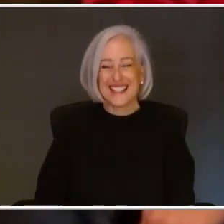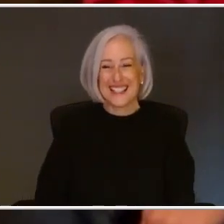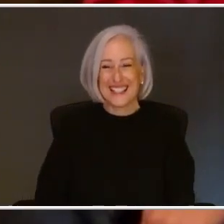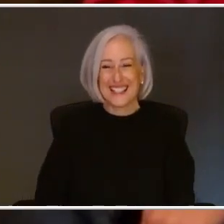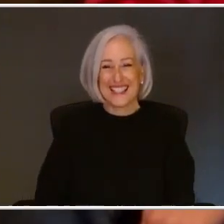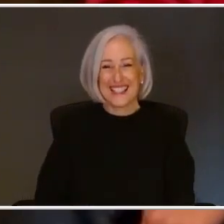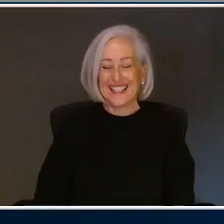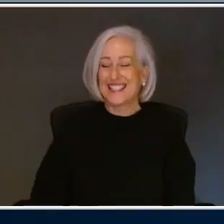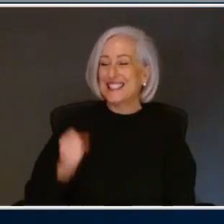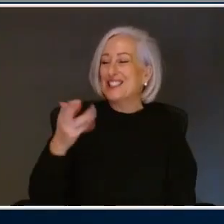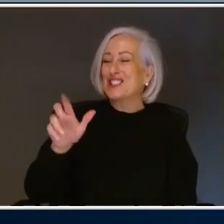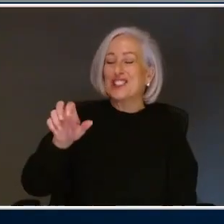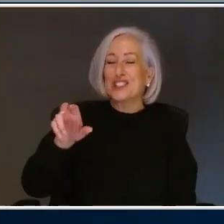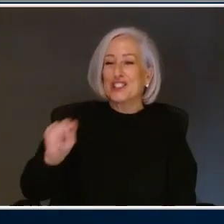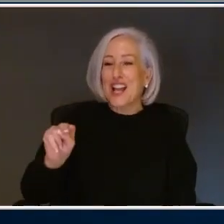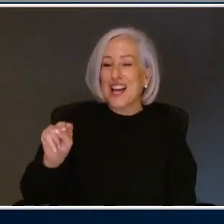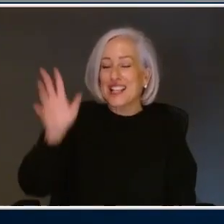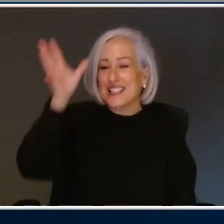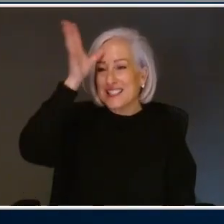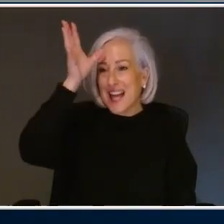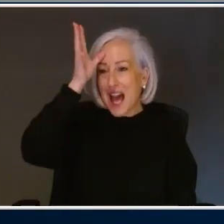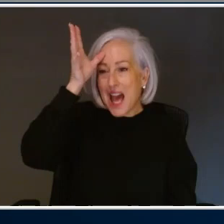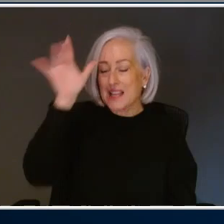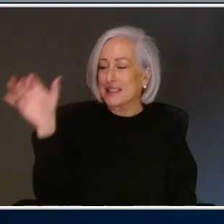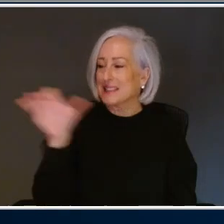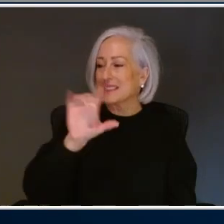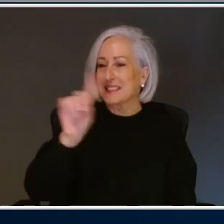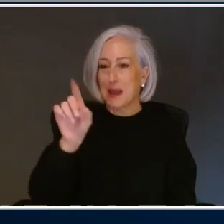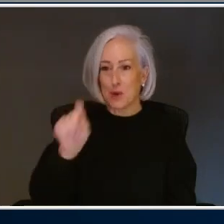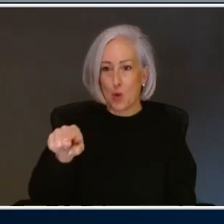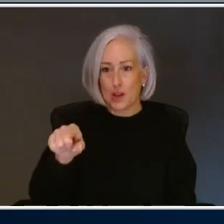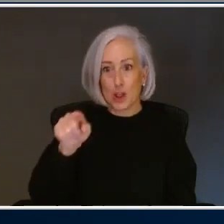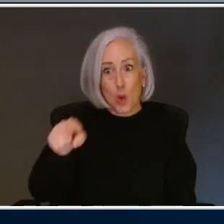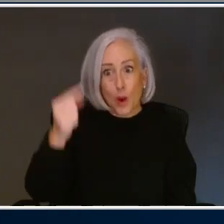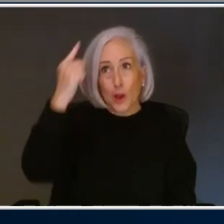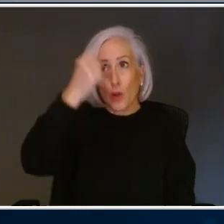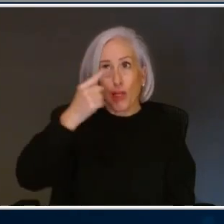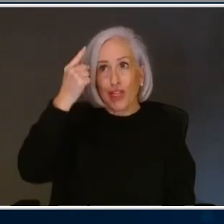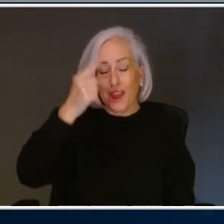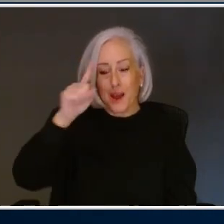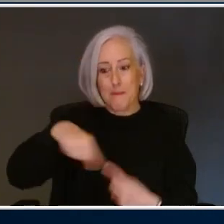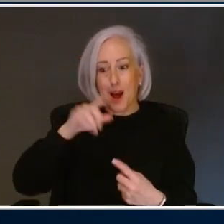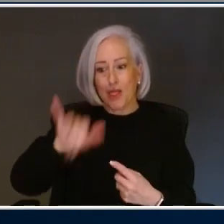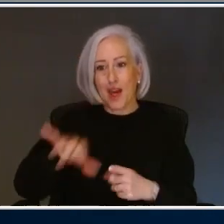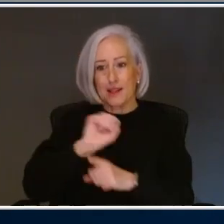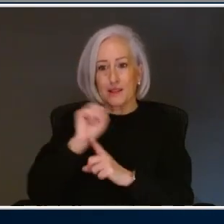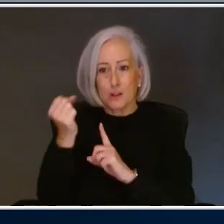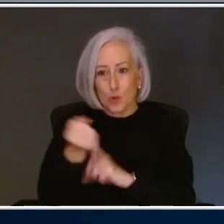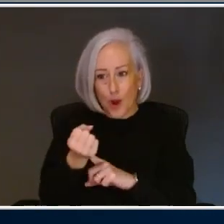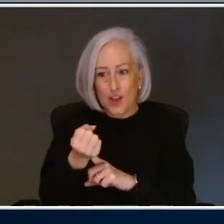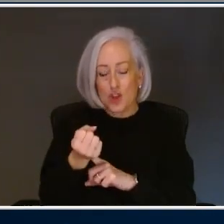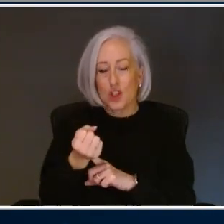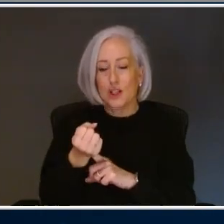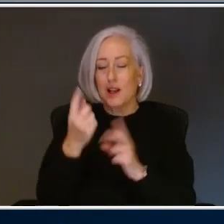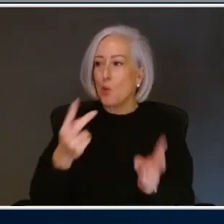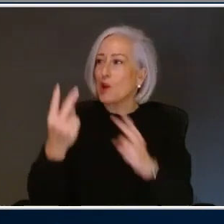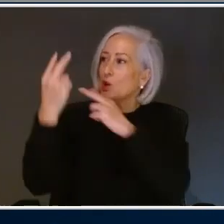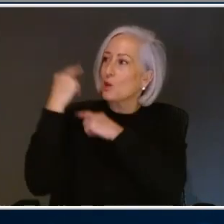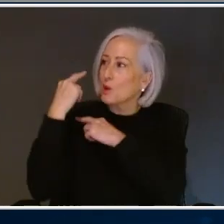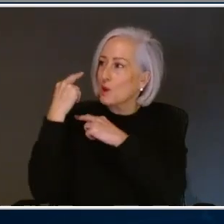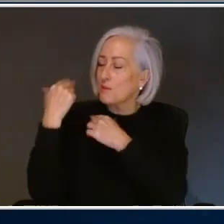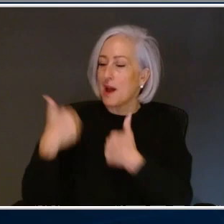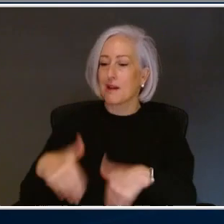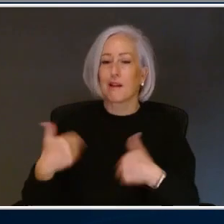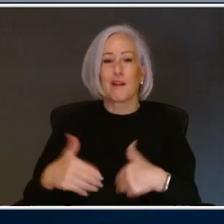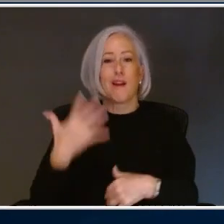And Shannon, Dad, same question. When you think about it, when you look back, 5 years is a long. It